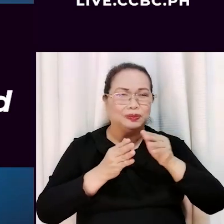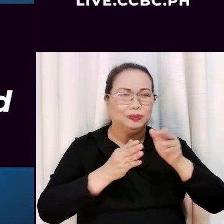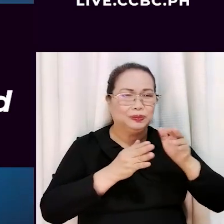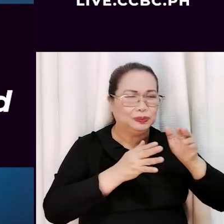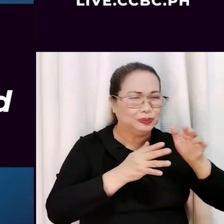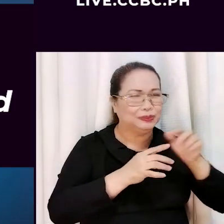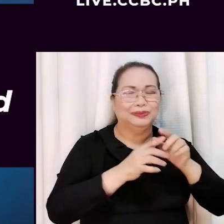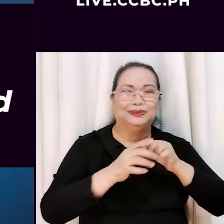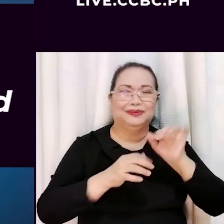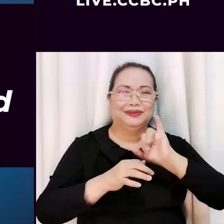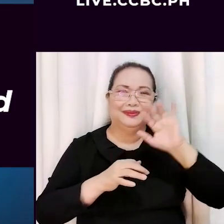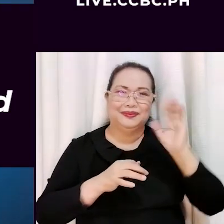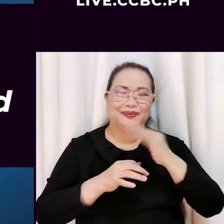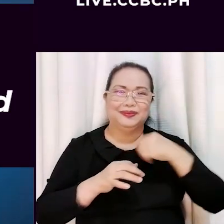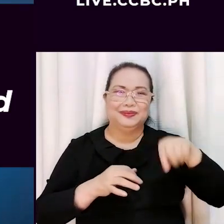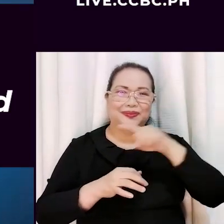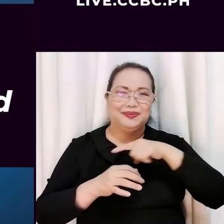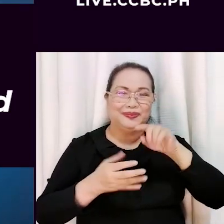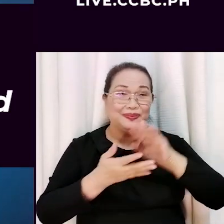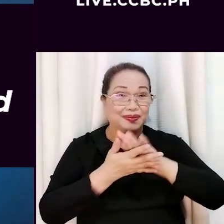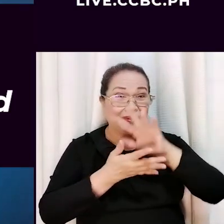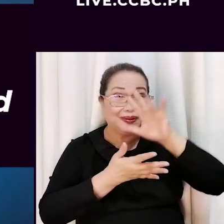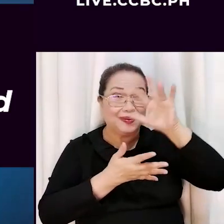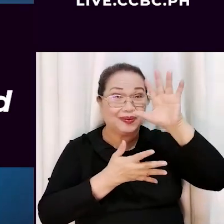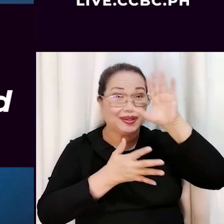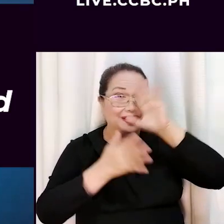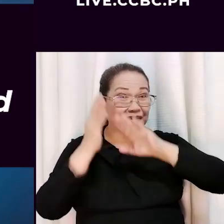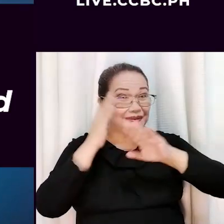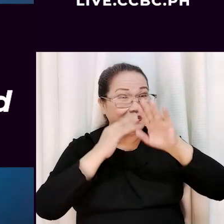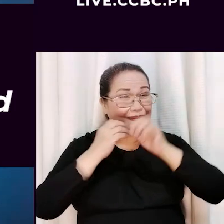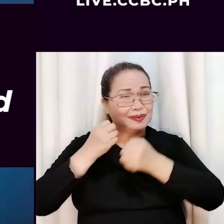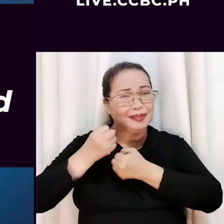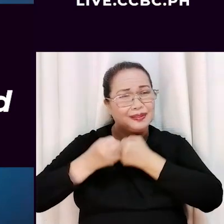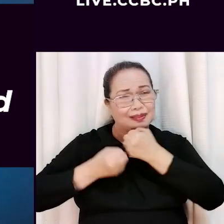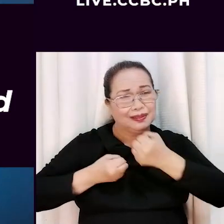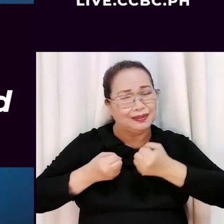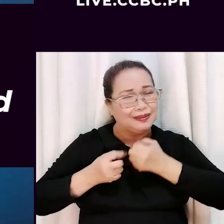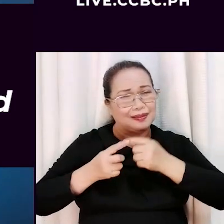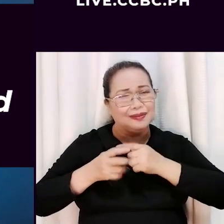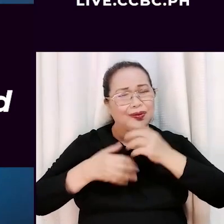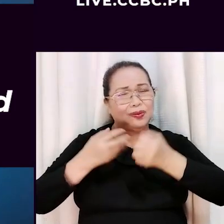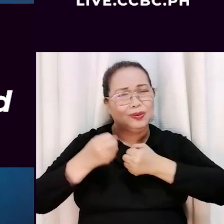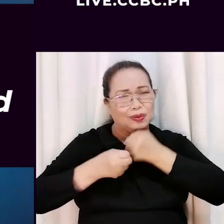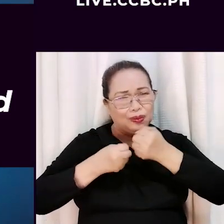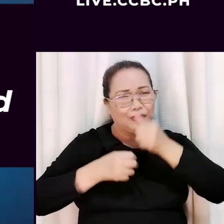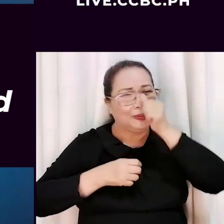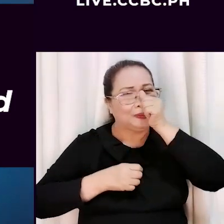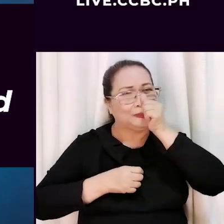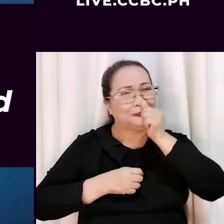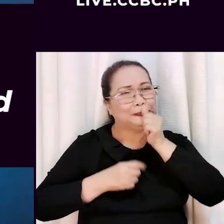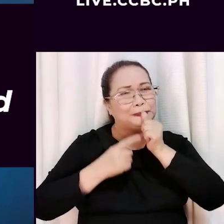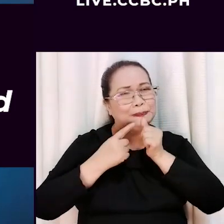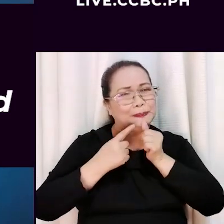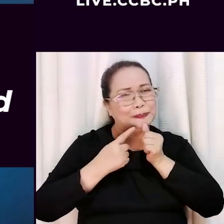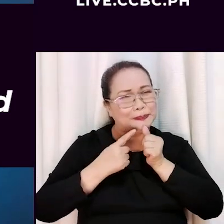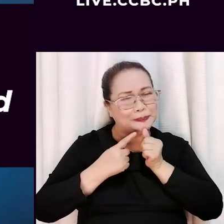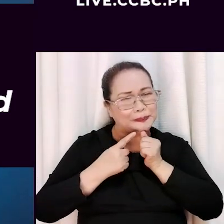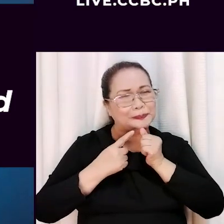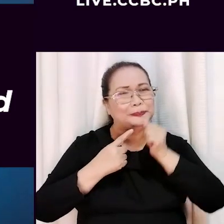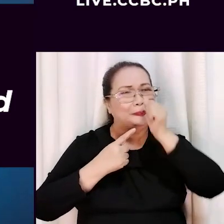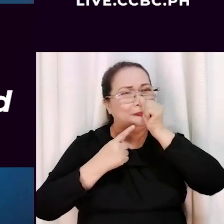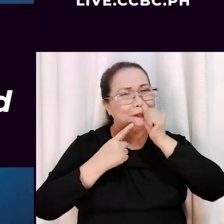not only that, but we also glory in tribulations, knowing that tribulation produces perseverance, and perseverance character,